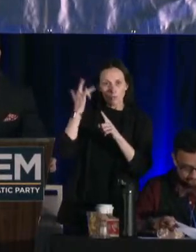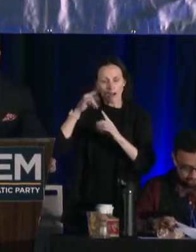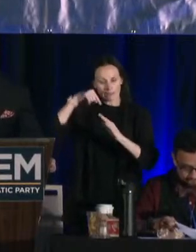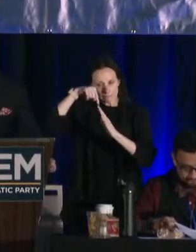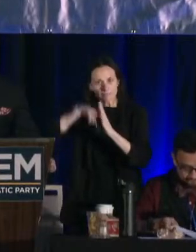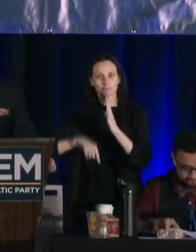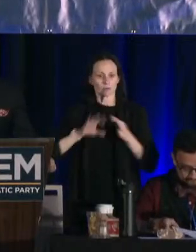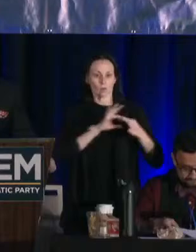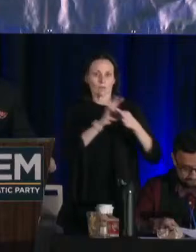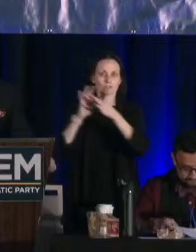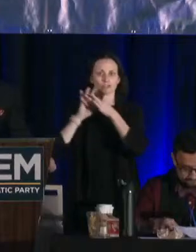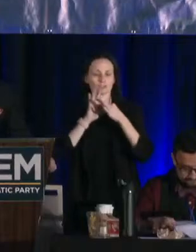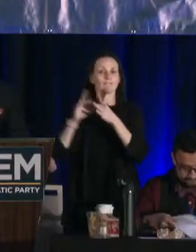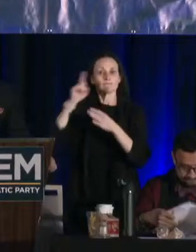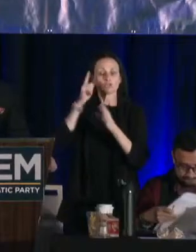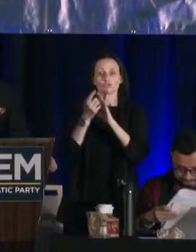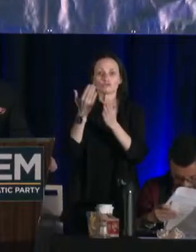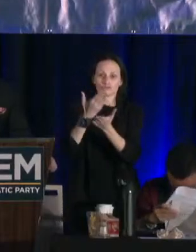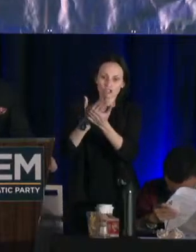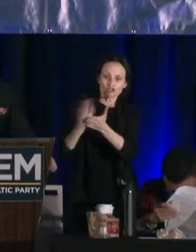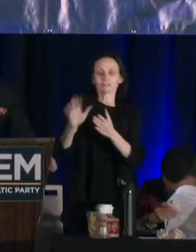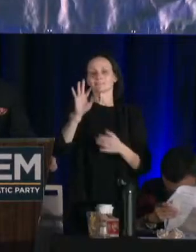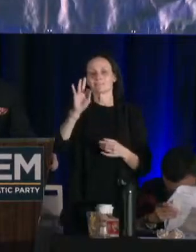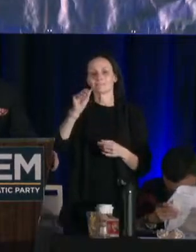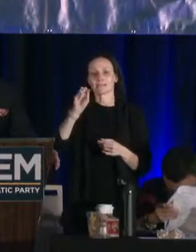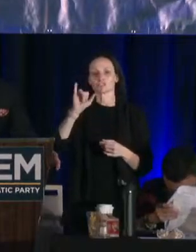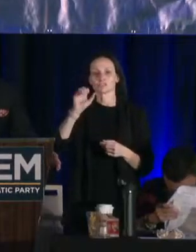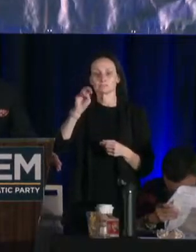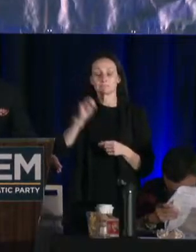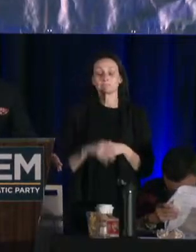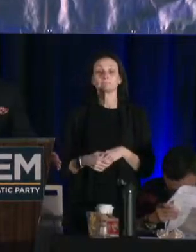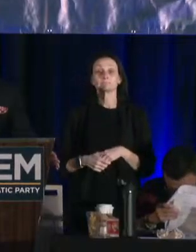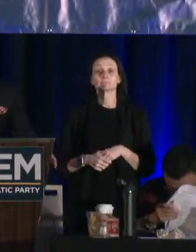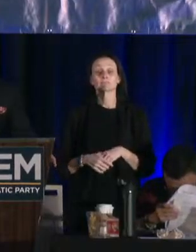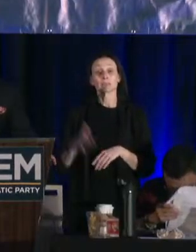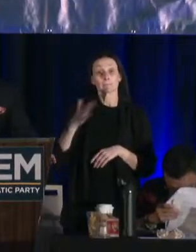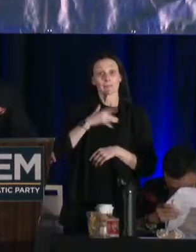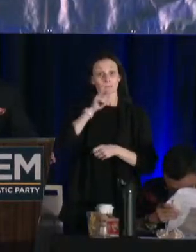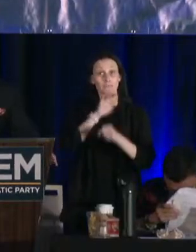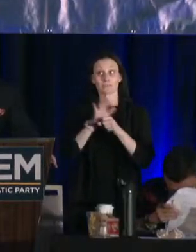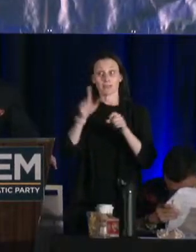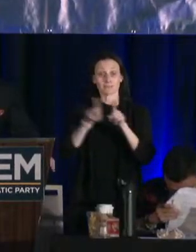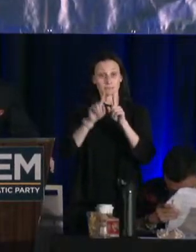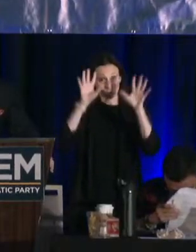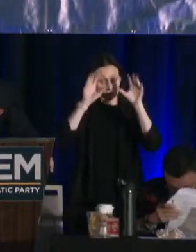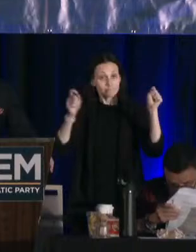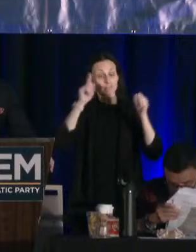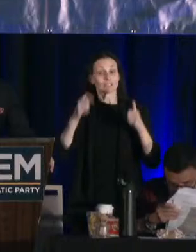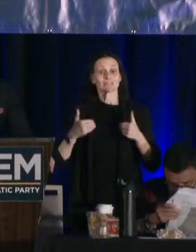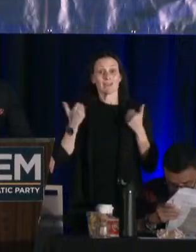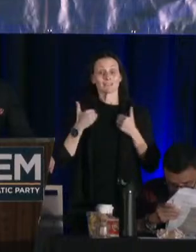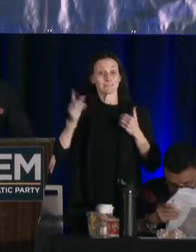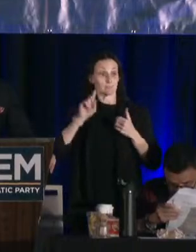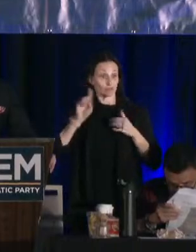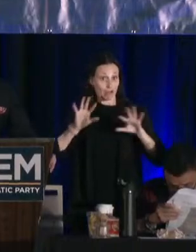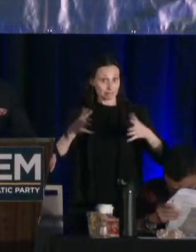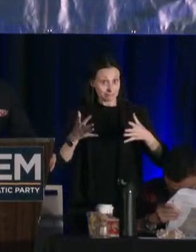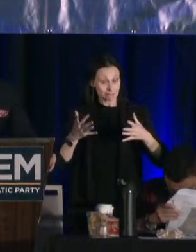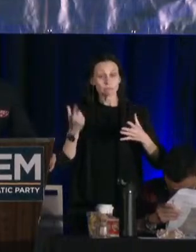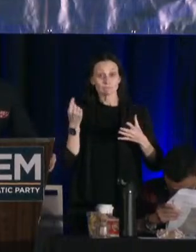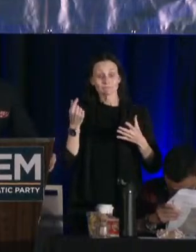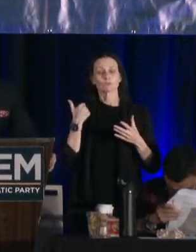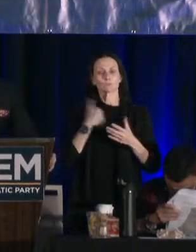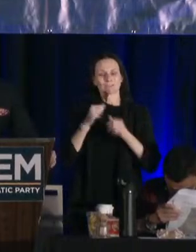deep coalition that will reject fascism. My commitment as president of the California Young Democrats is this.